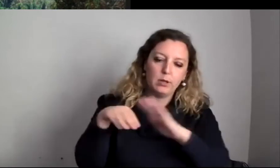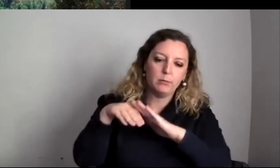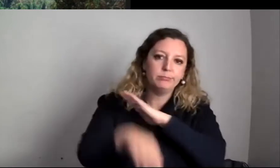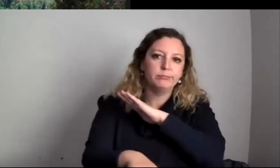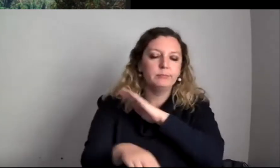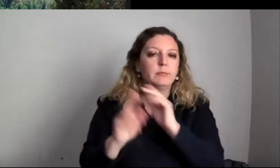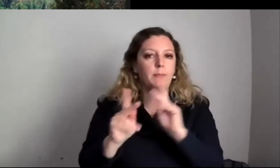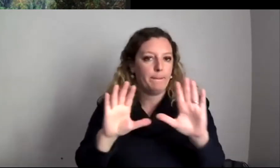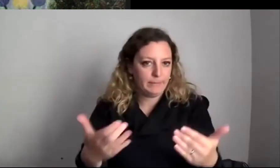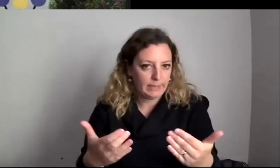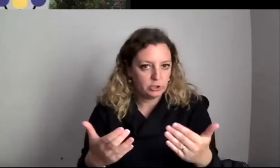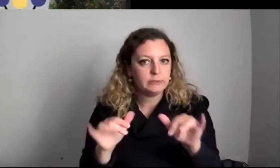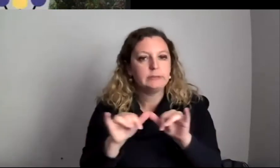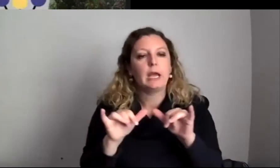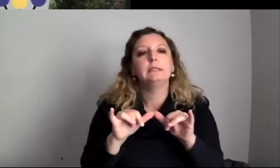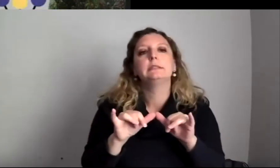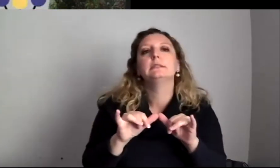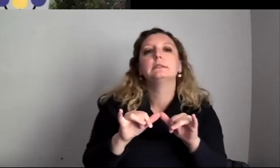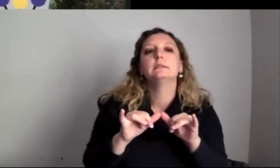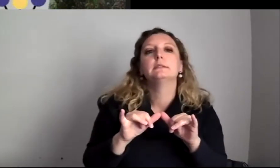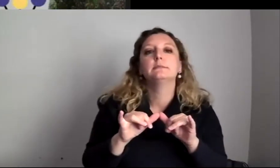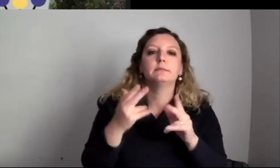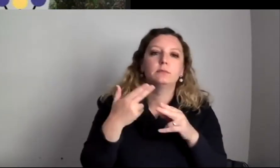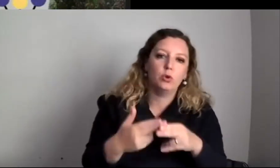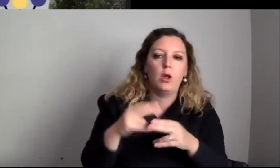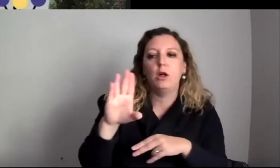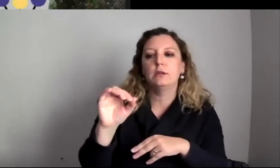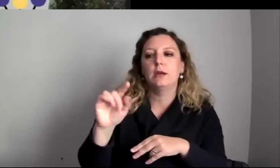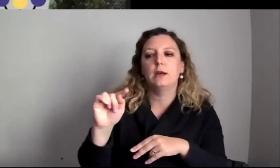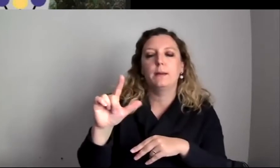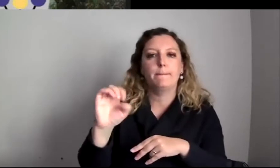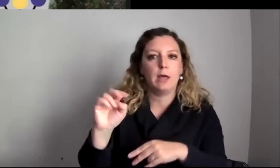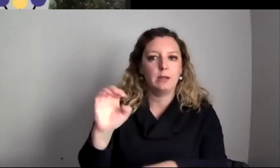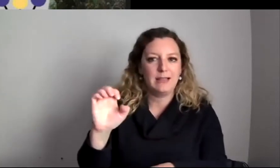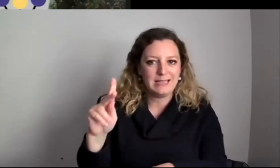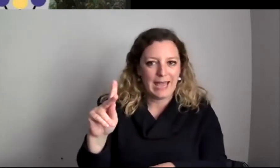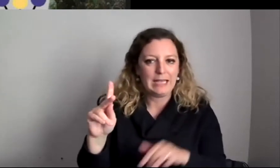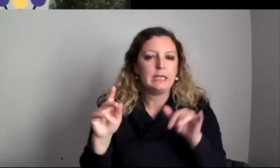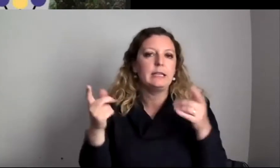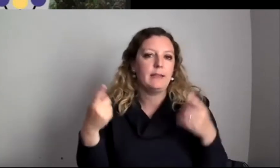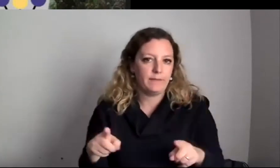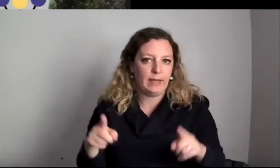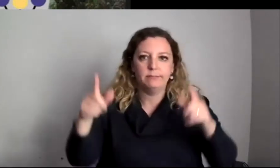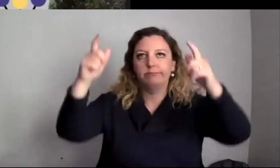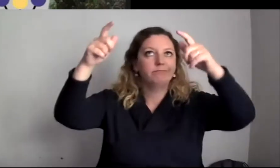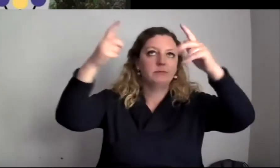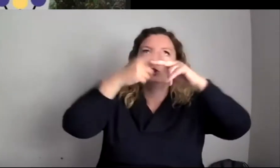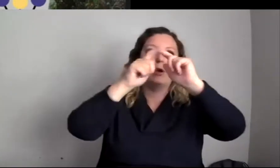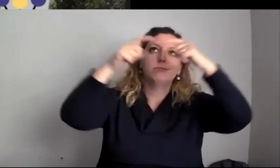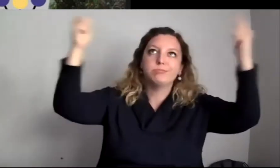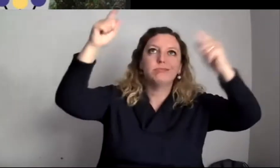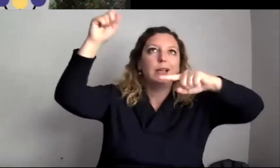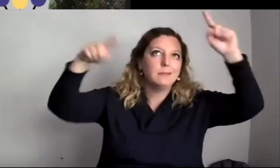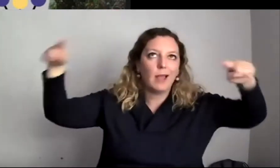in population size, something known as a bottleneck event, where essentially you start with this large, genetically